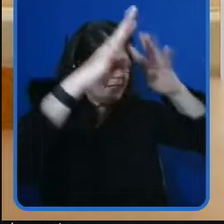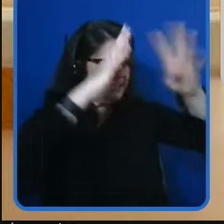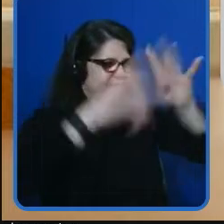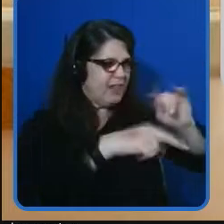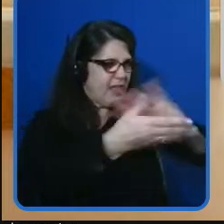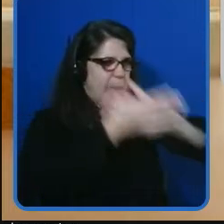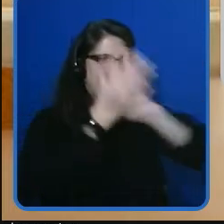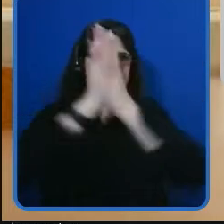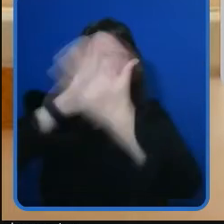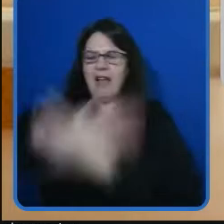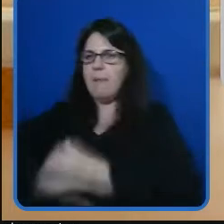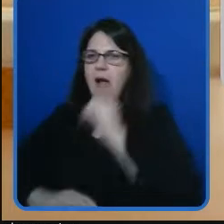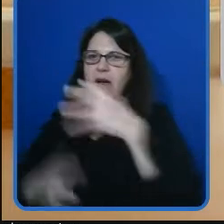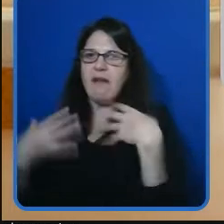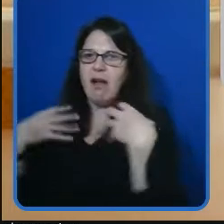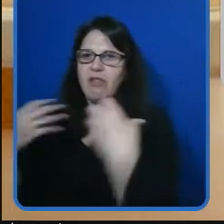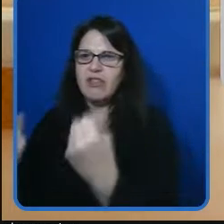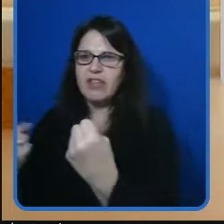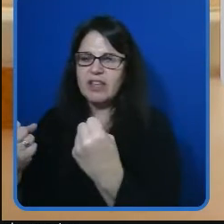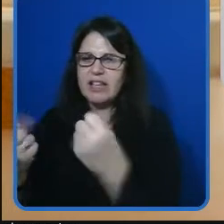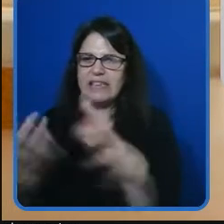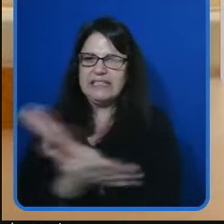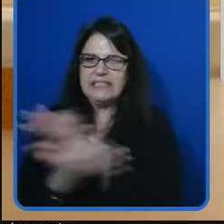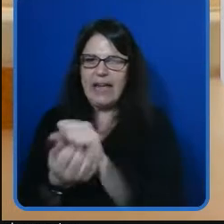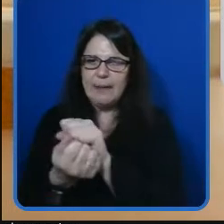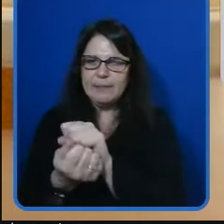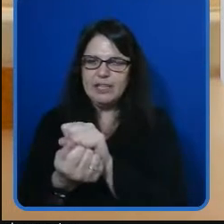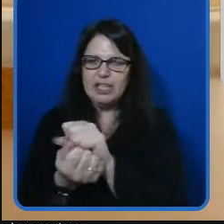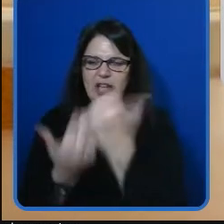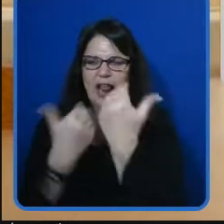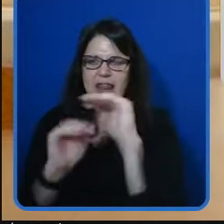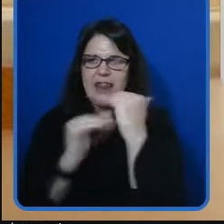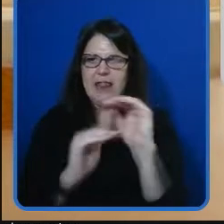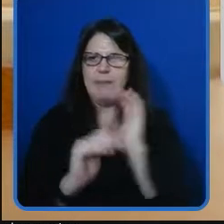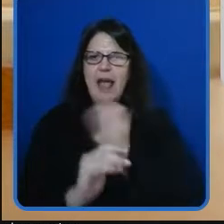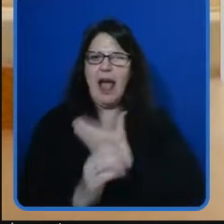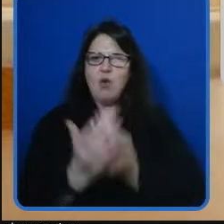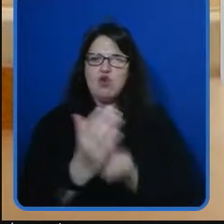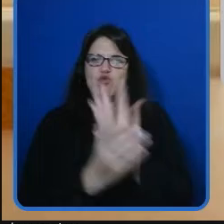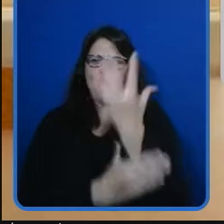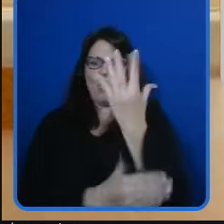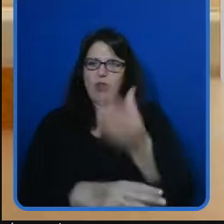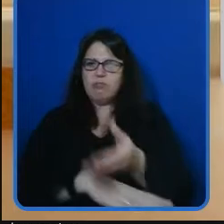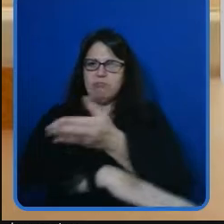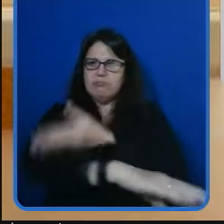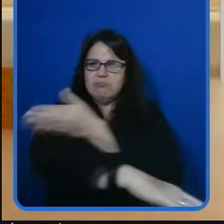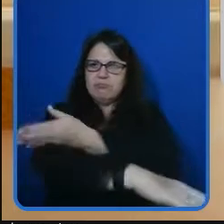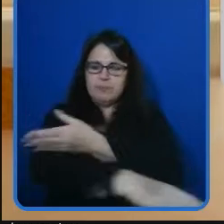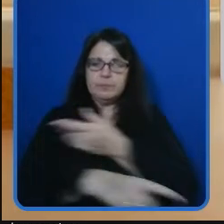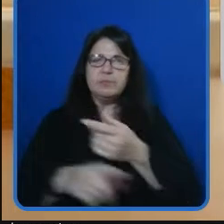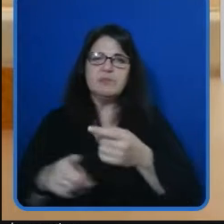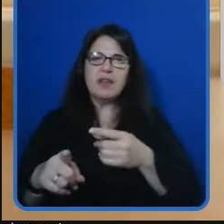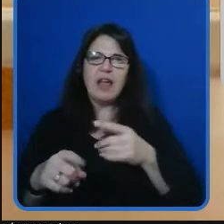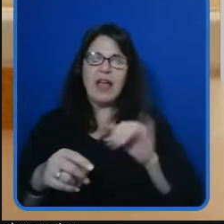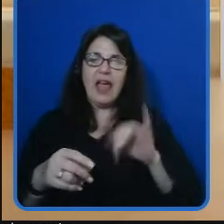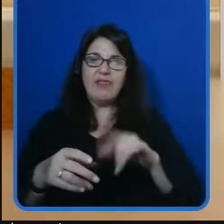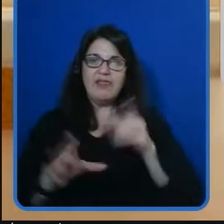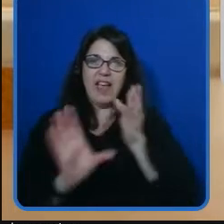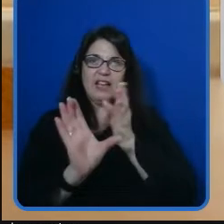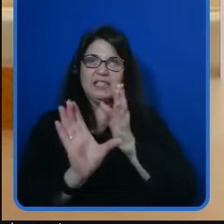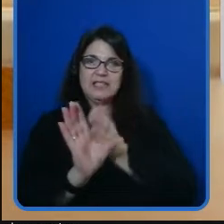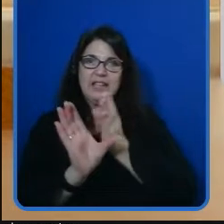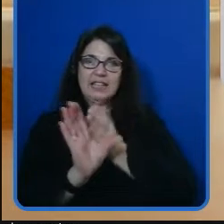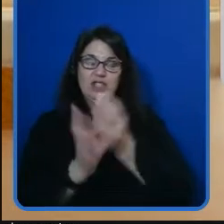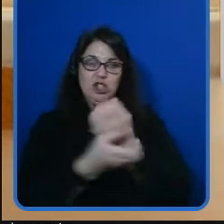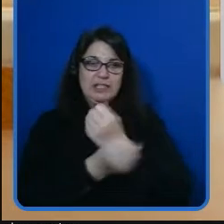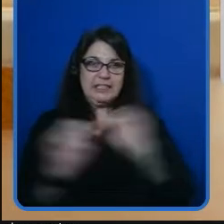become unhealthy, damaging, and limiting to our professional growth. And when the psychological safety that we